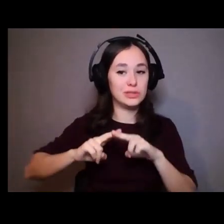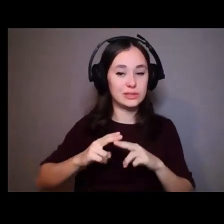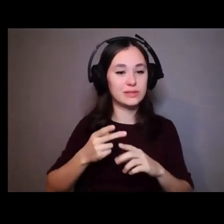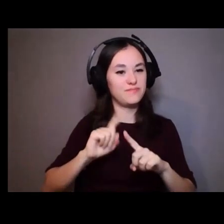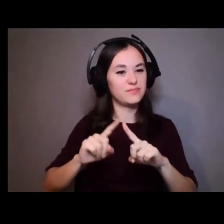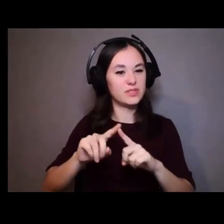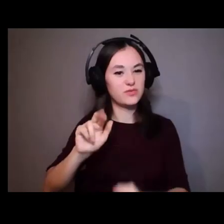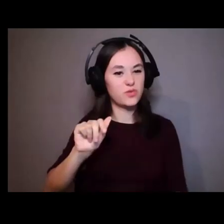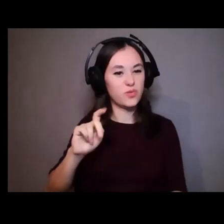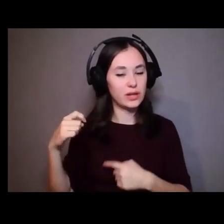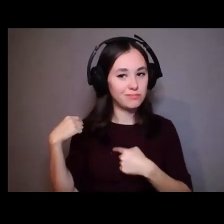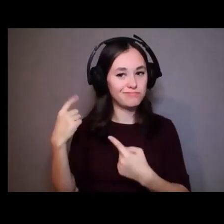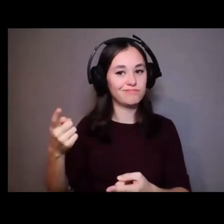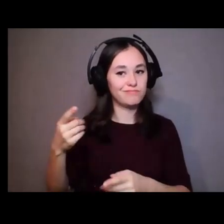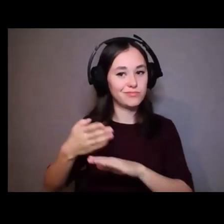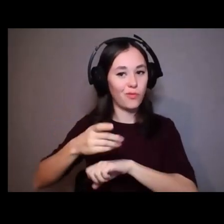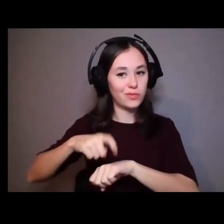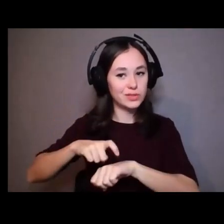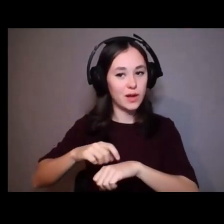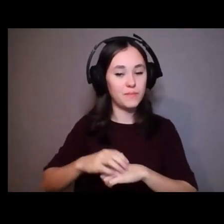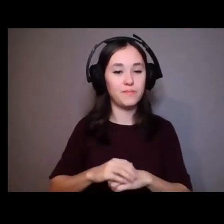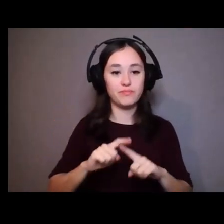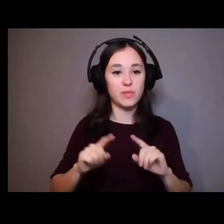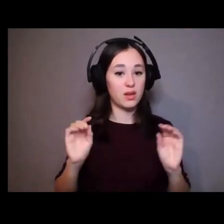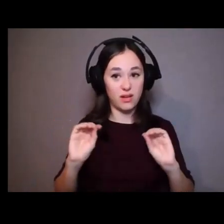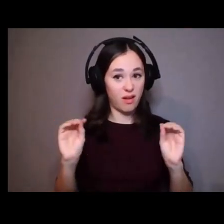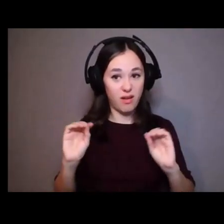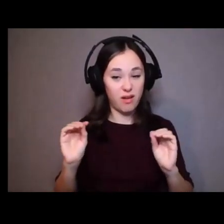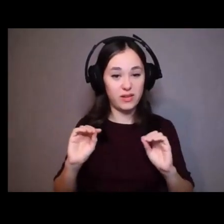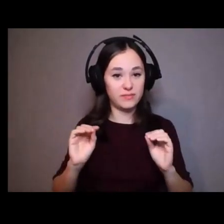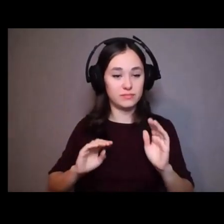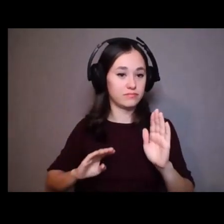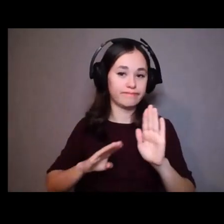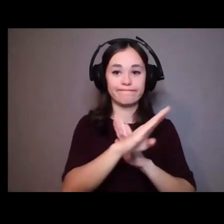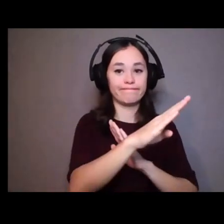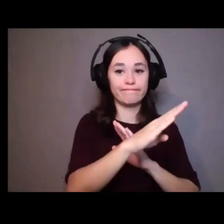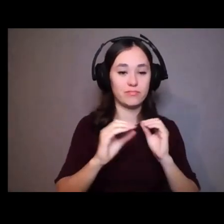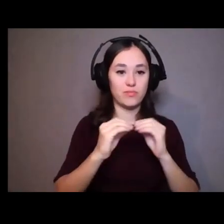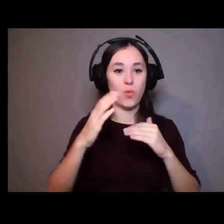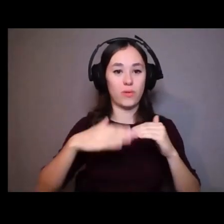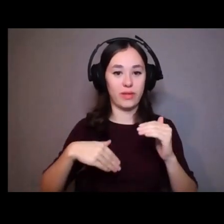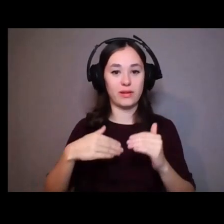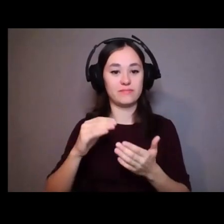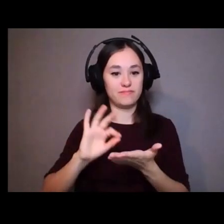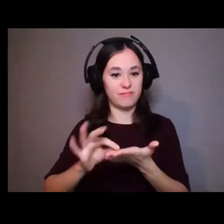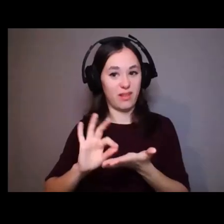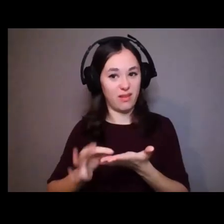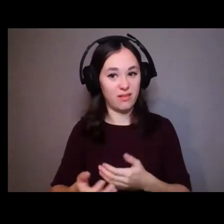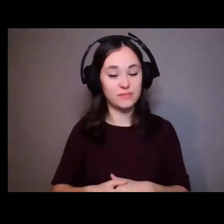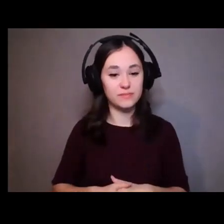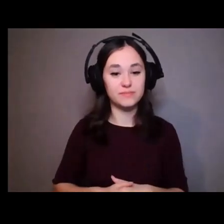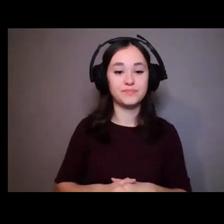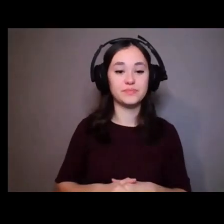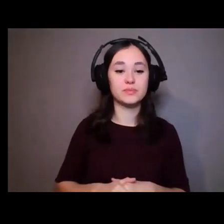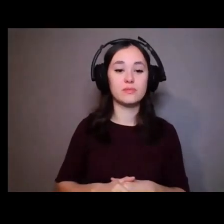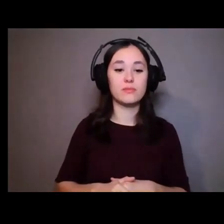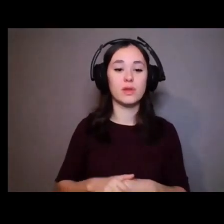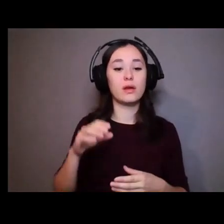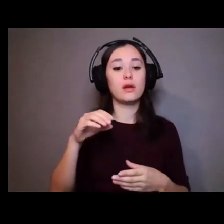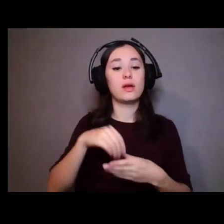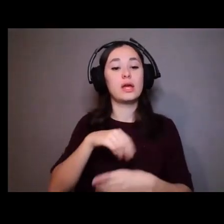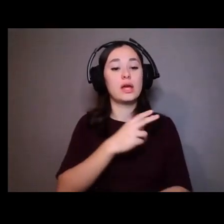of those, however, have outpaced overall Medicaid spending growth. Inpatient hospital-based rates were rebased in